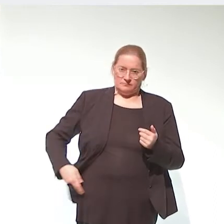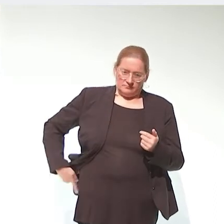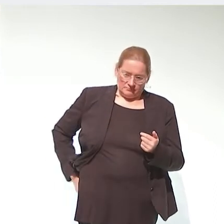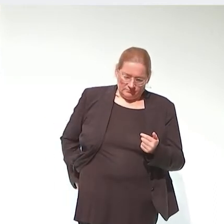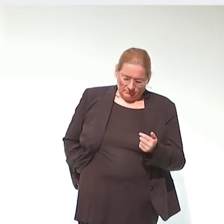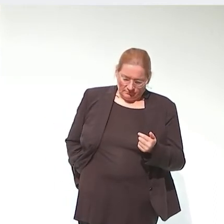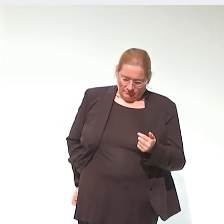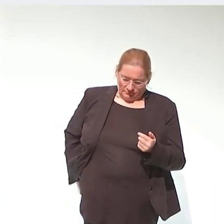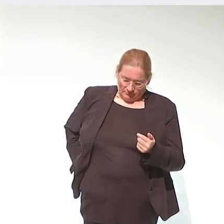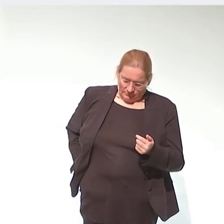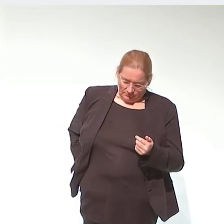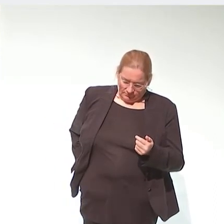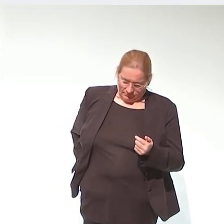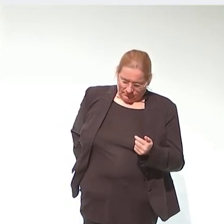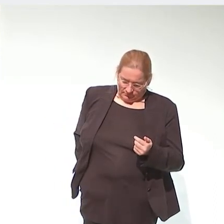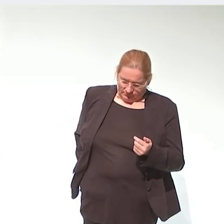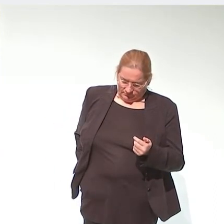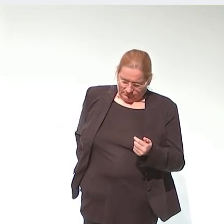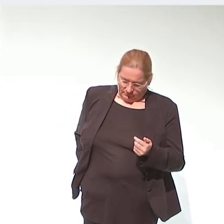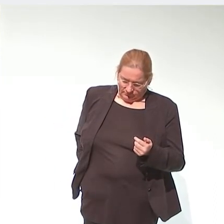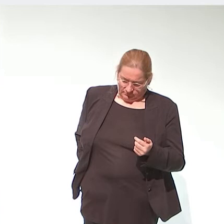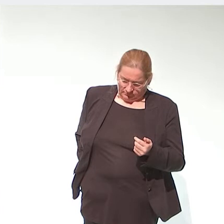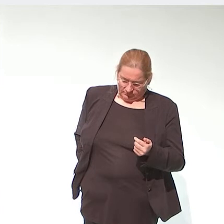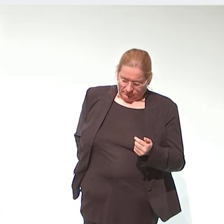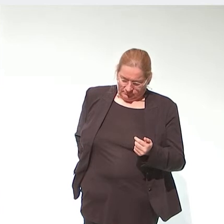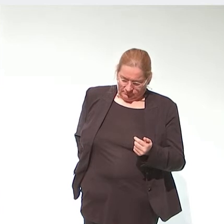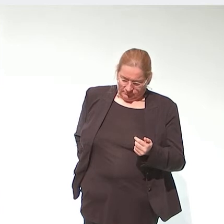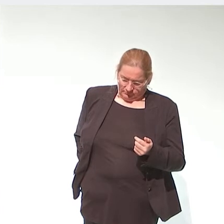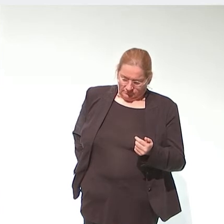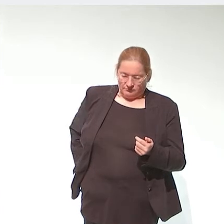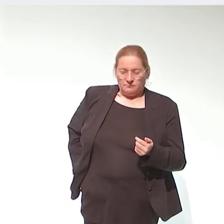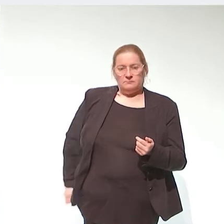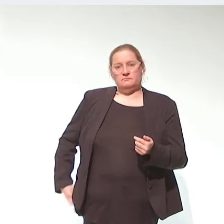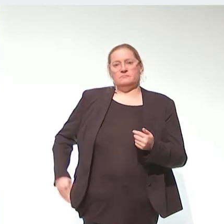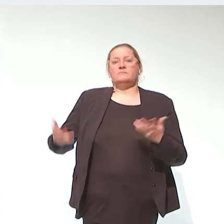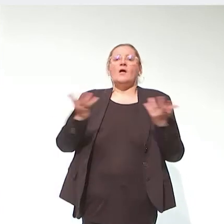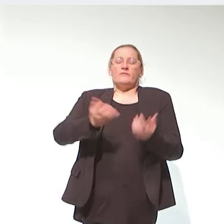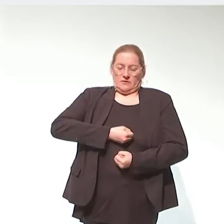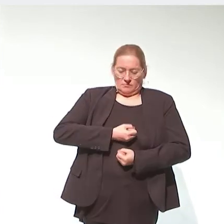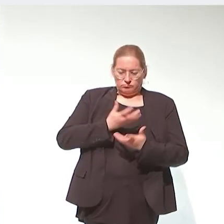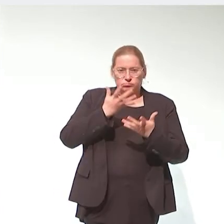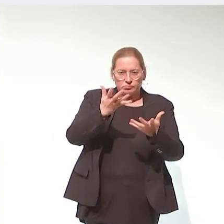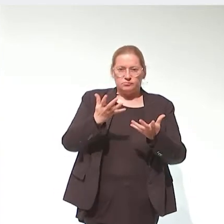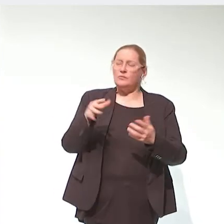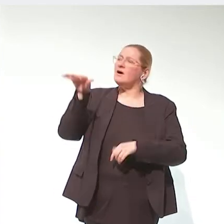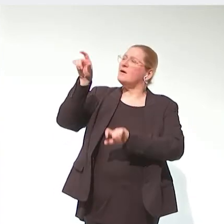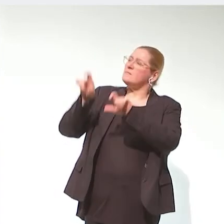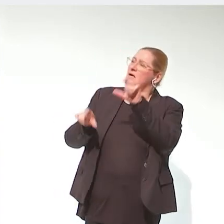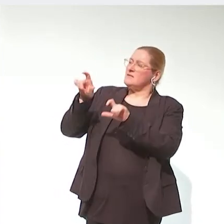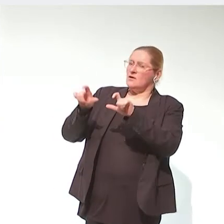the Ukrainian refugees, because we lived this pain also in Cyprus in